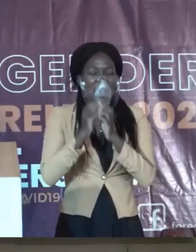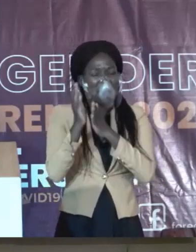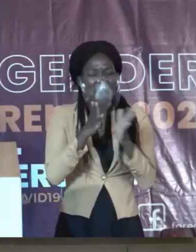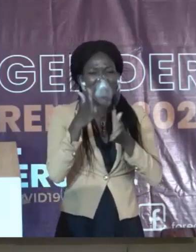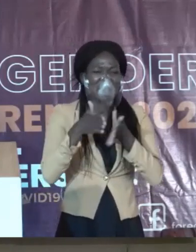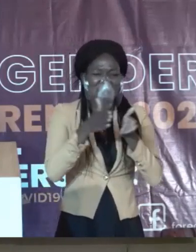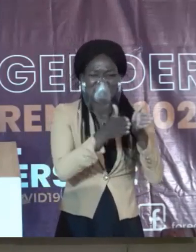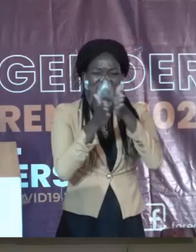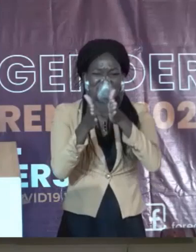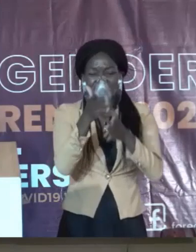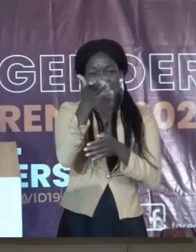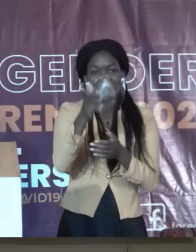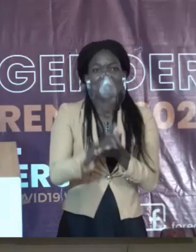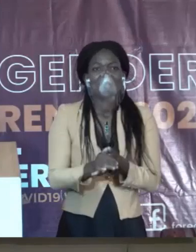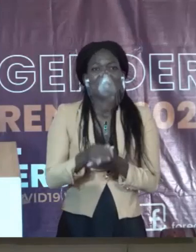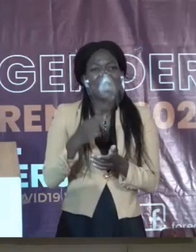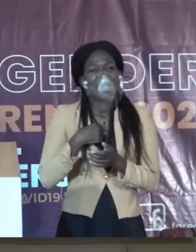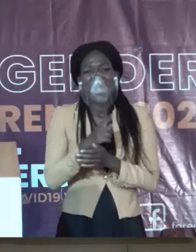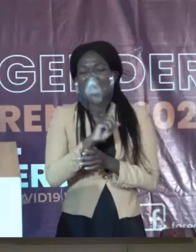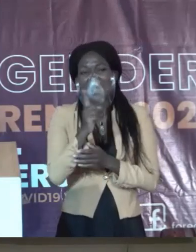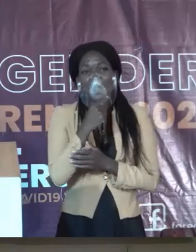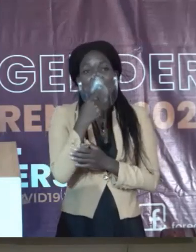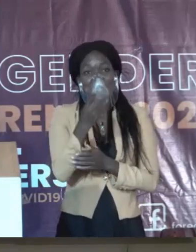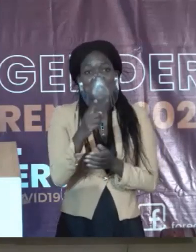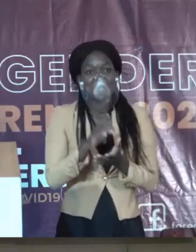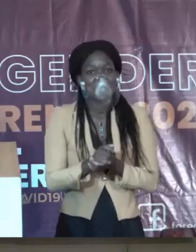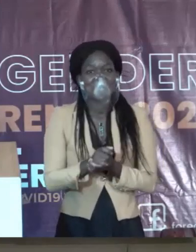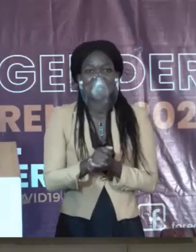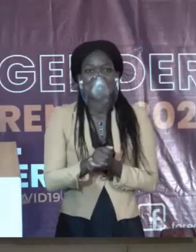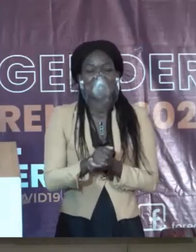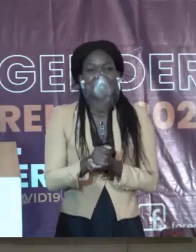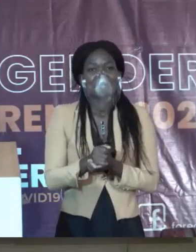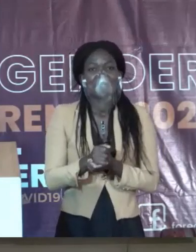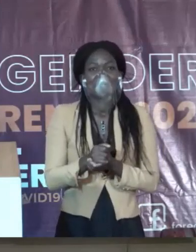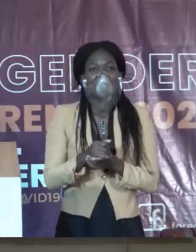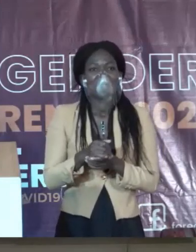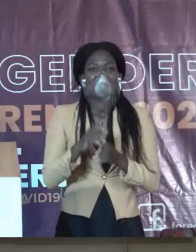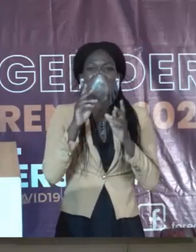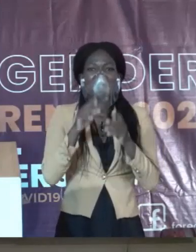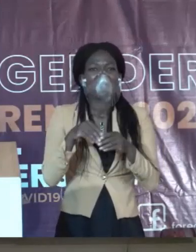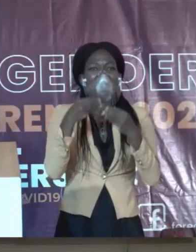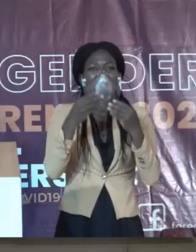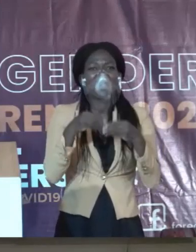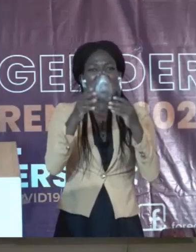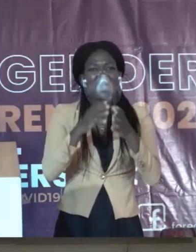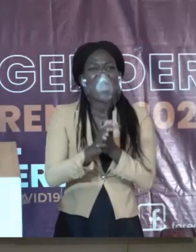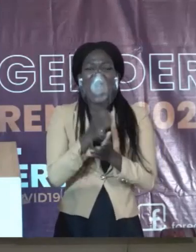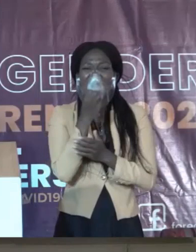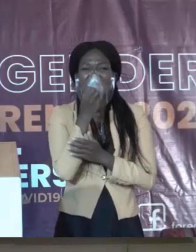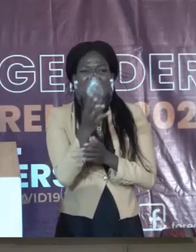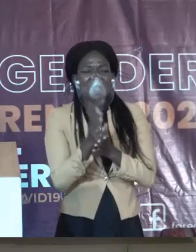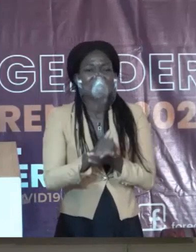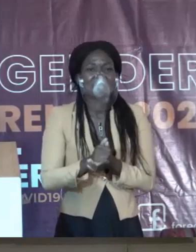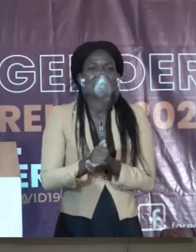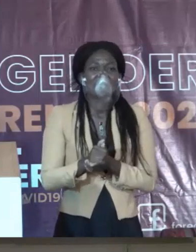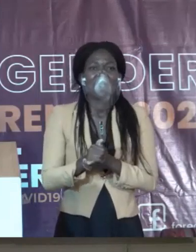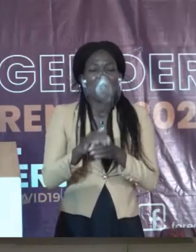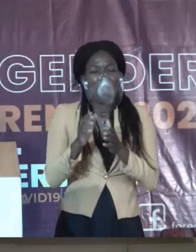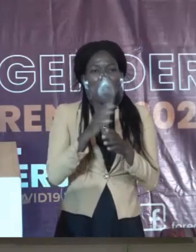can't particularly say there's advice to the women groups, but advice to governments is